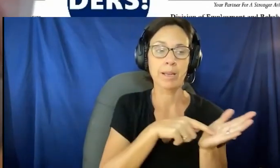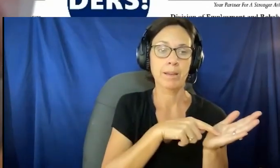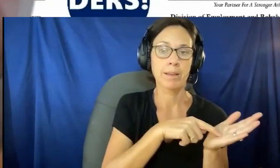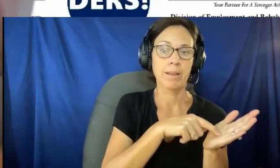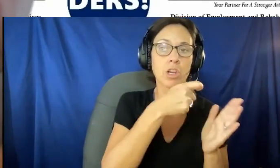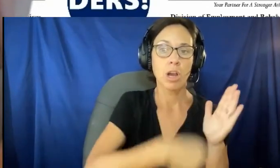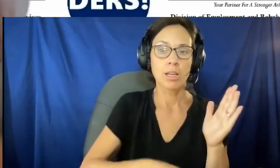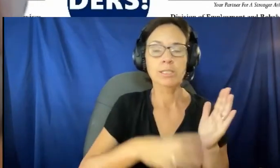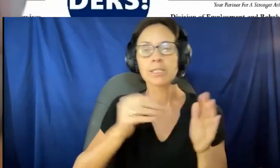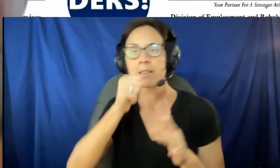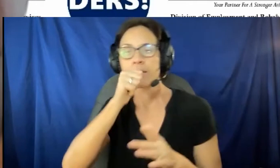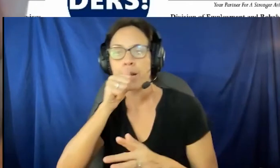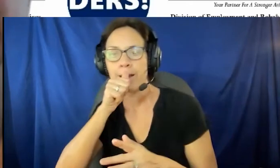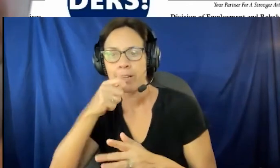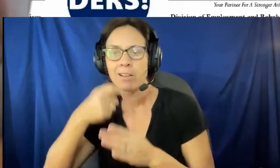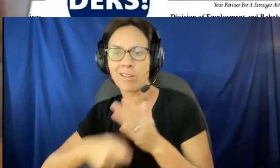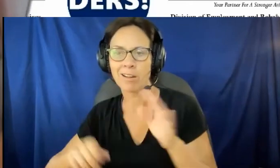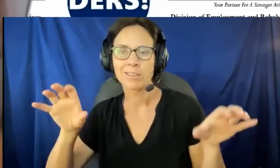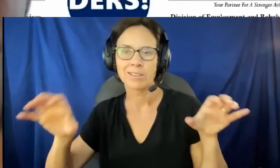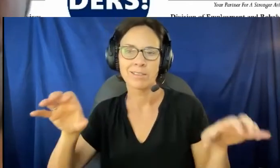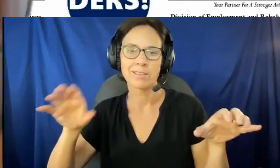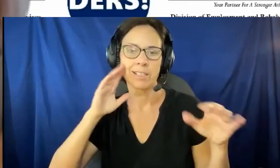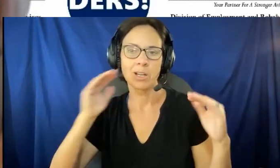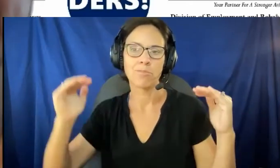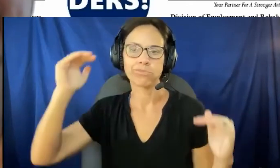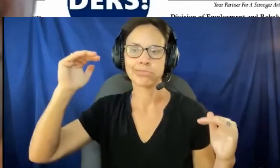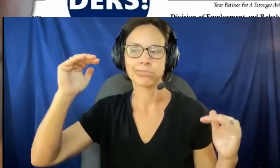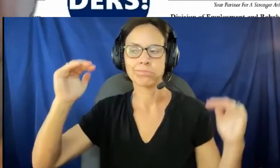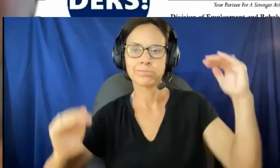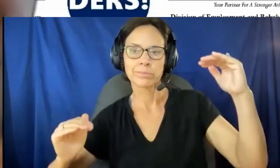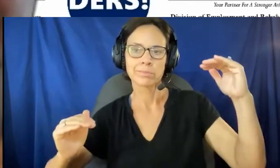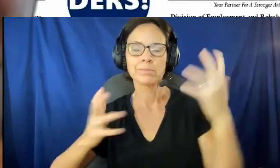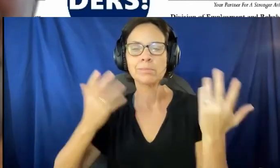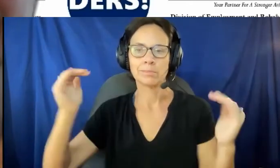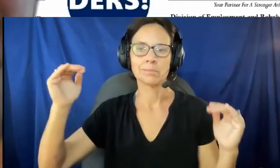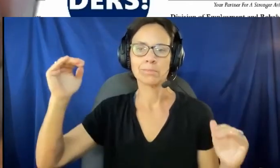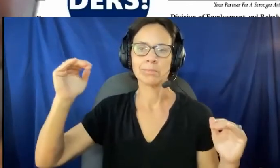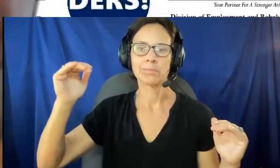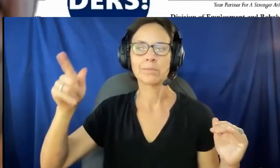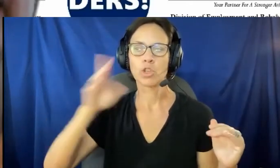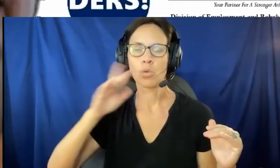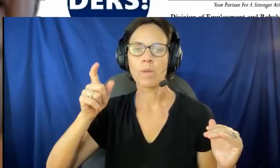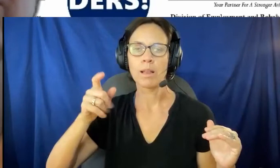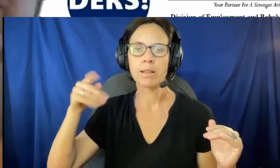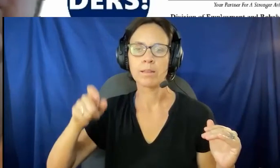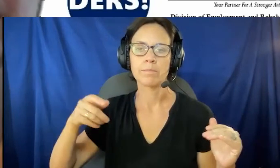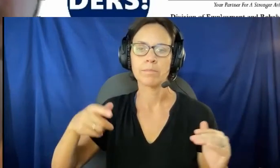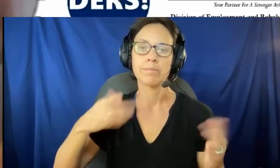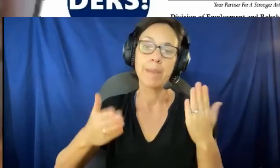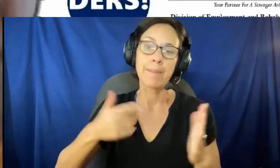private institution in terms of tuition. But that is a policy decision,